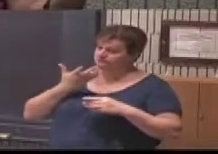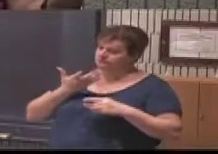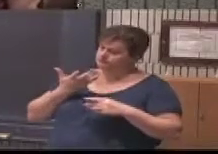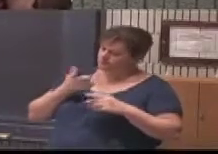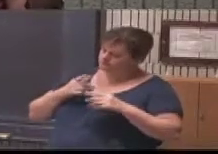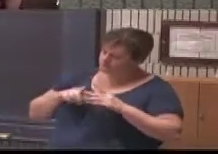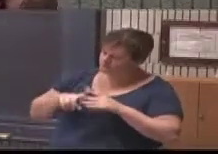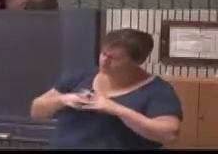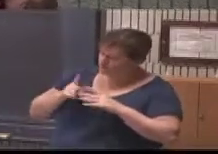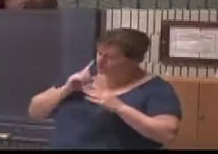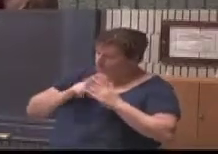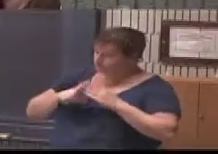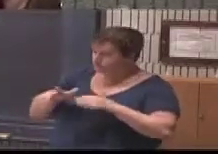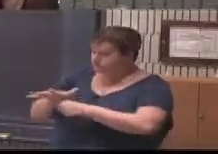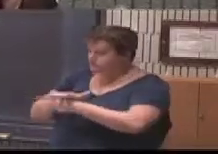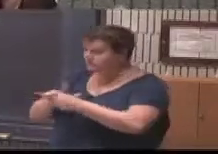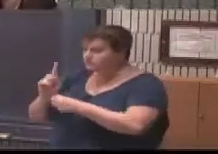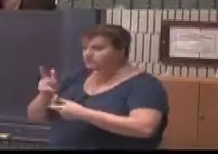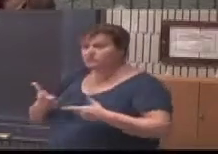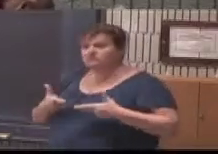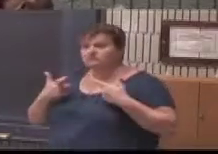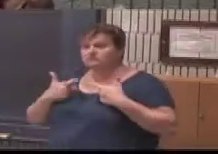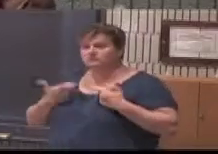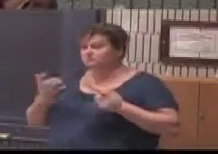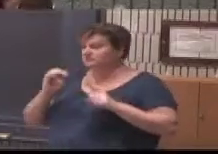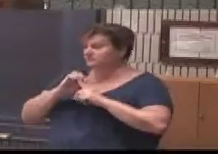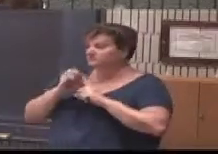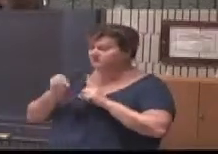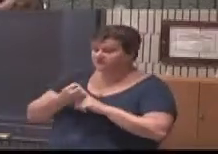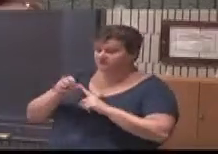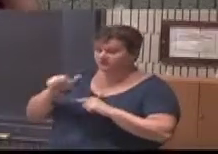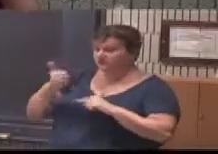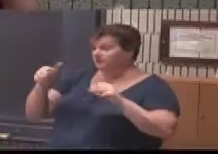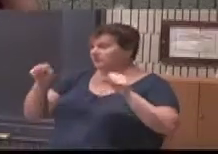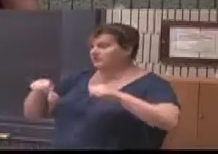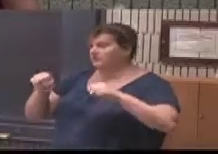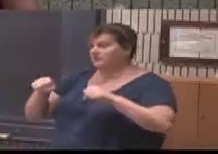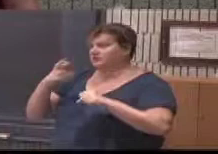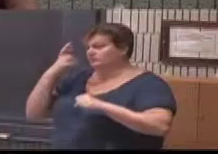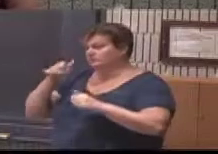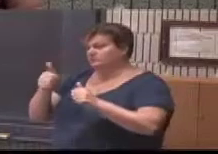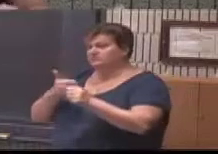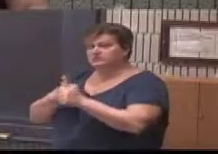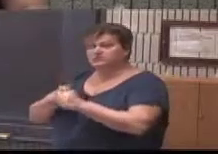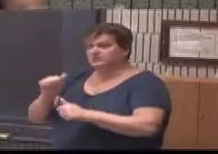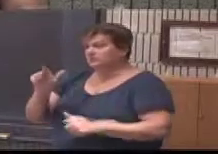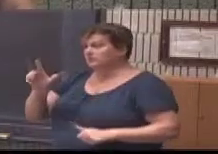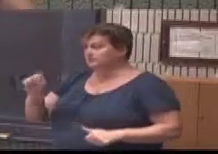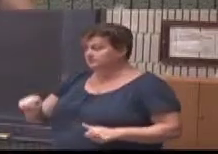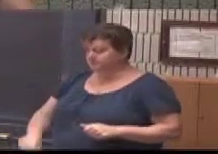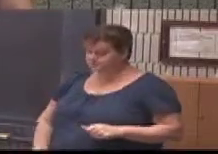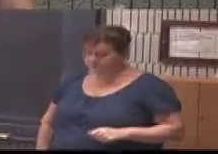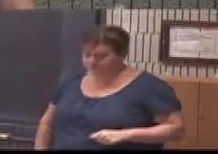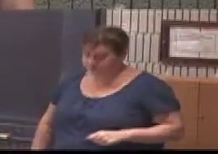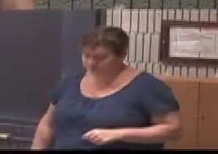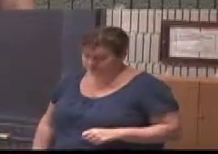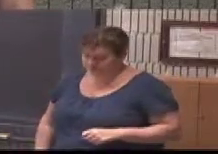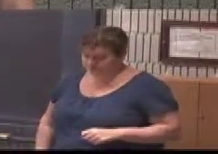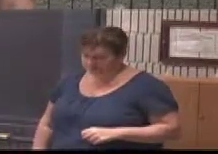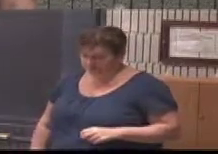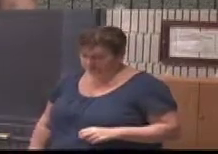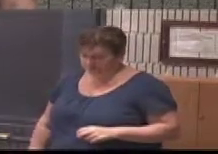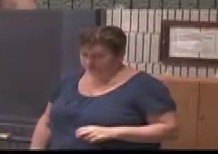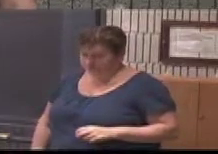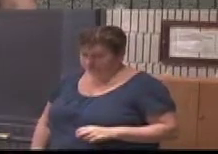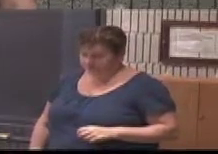to start looking at geographics, environment, and other possibly causal factors. I just want to say